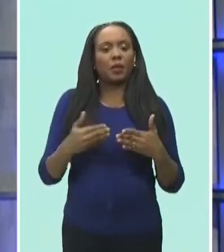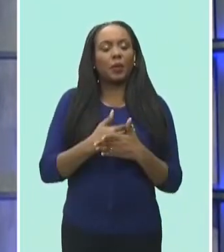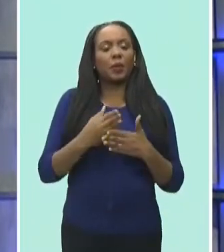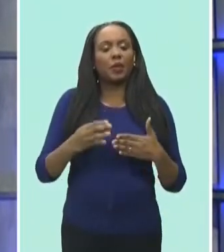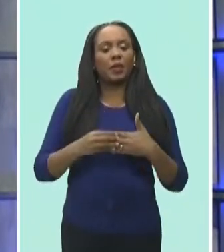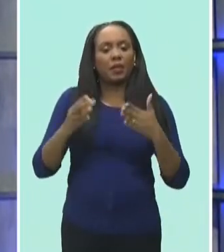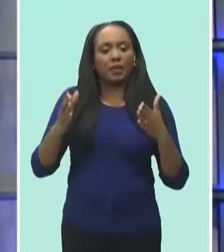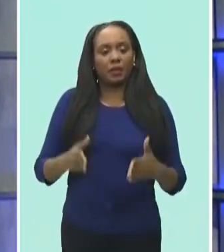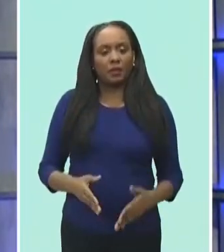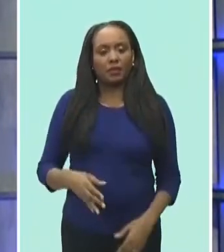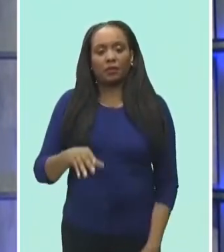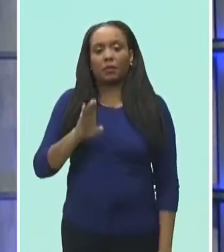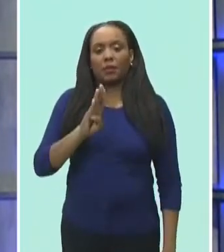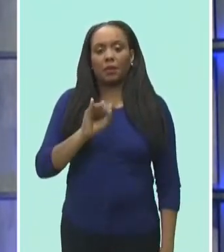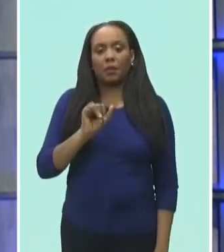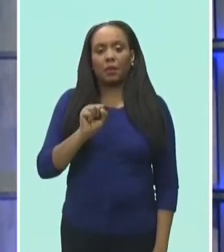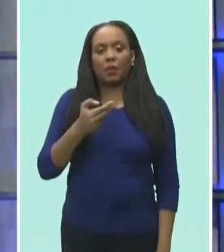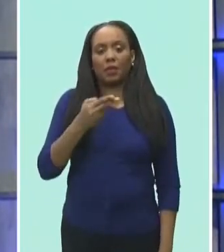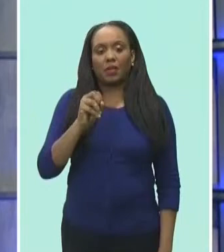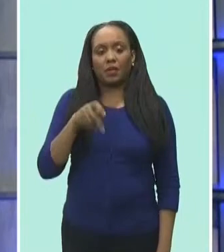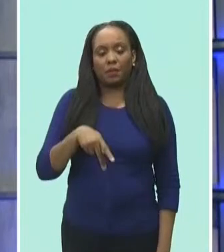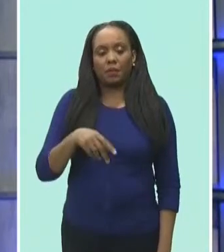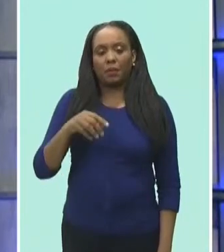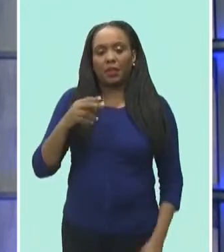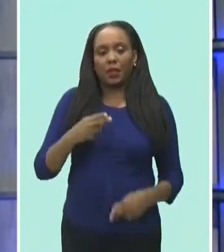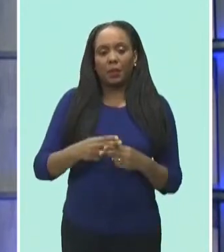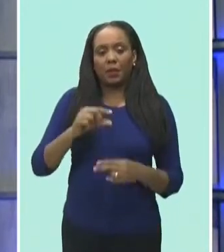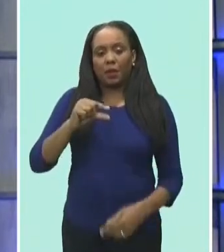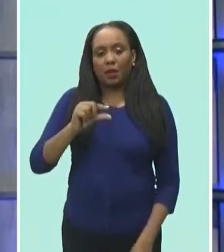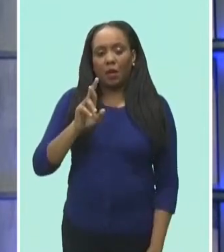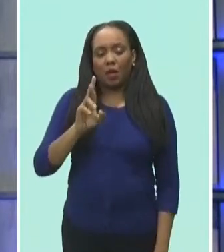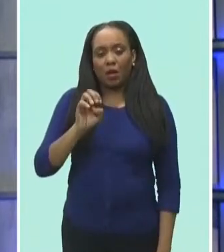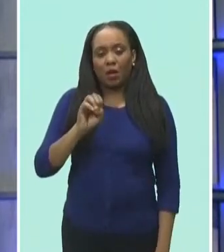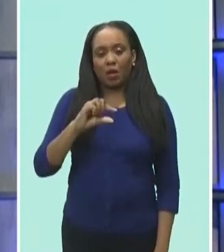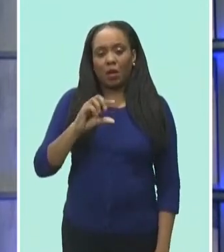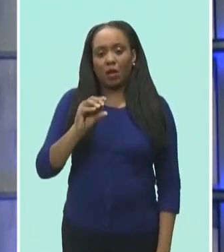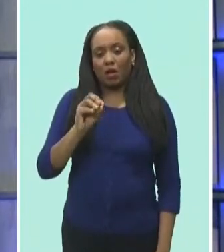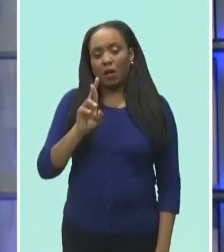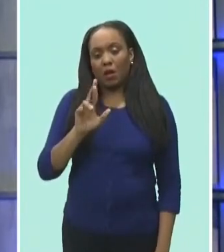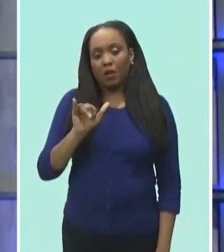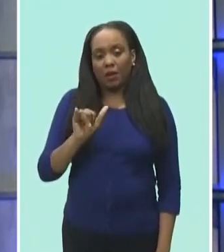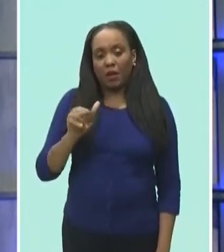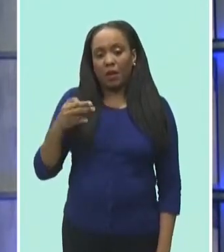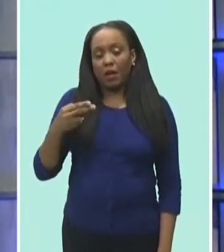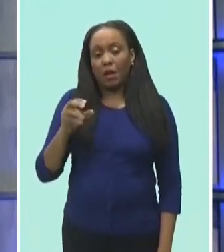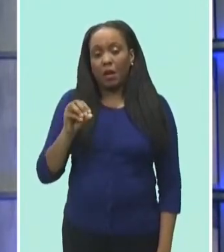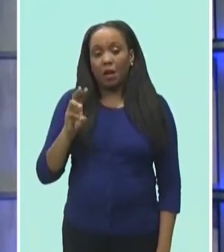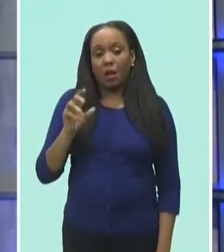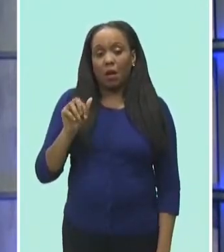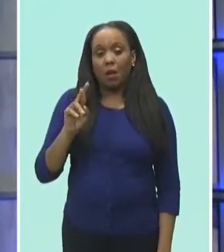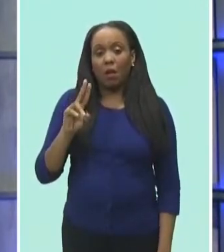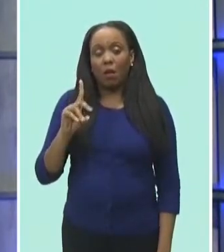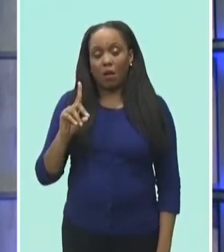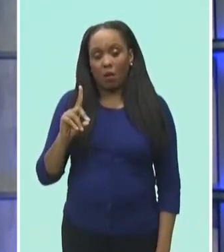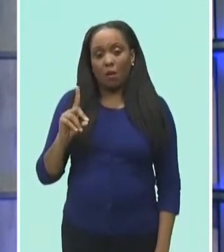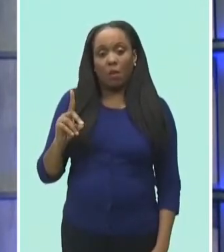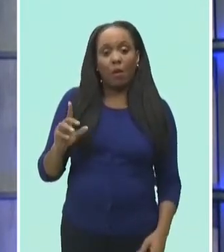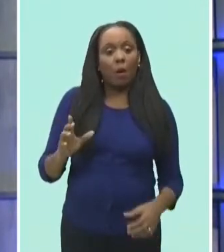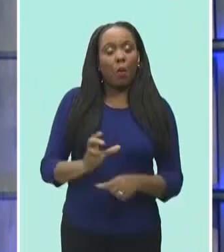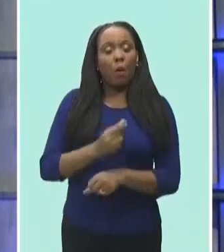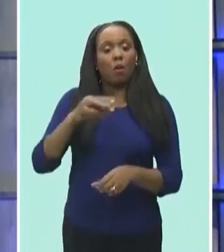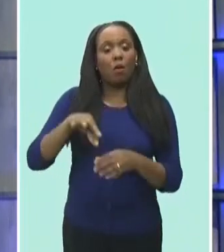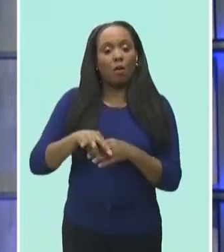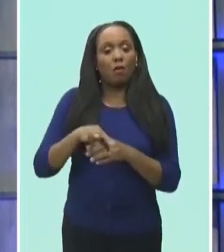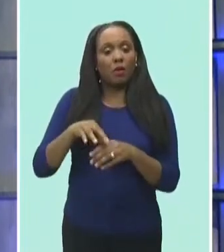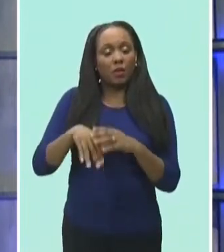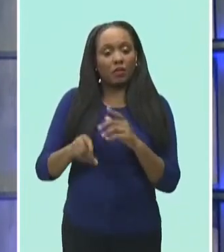Gregory Howard got the nod over his fellow bishops at the 2019 Provincial Synod held in Trinidad and Tobago. And we hear more in